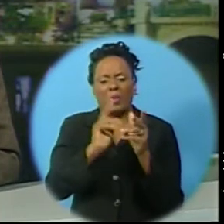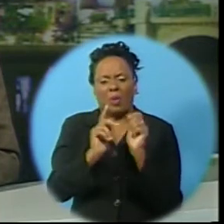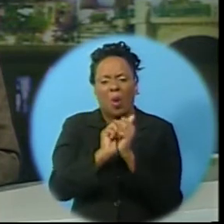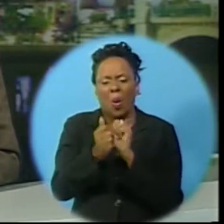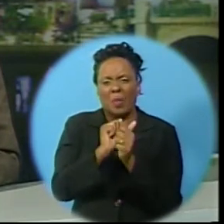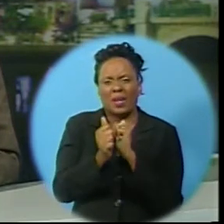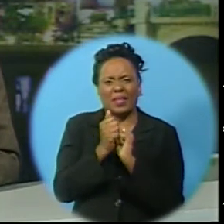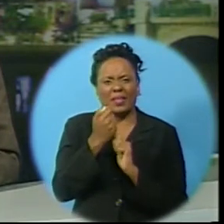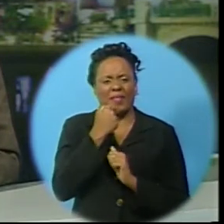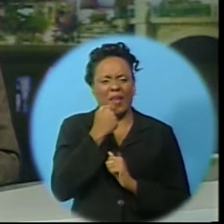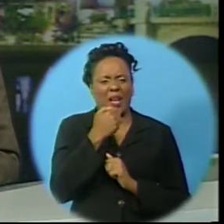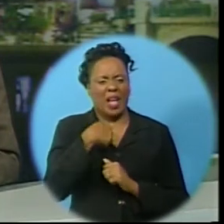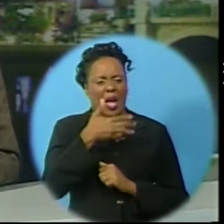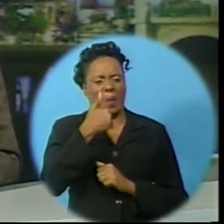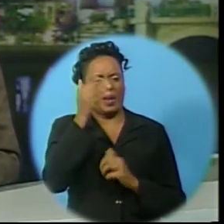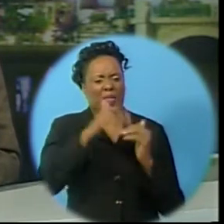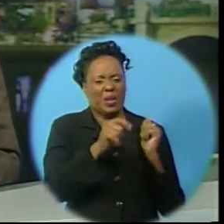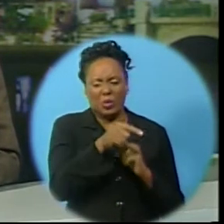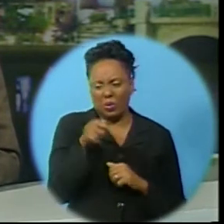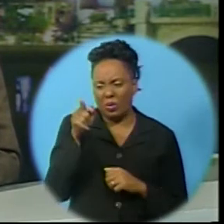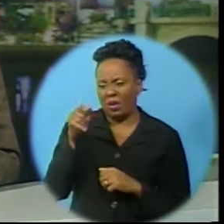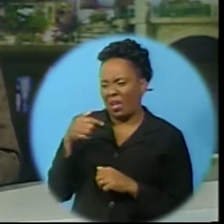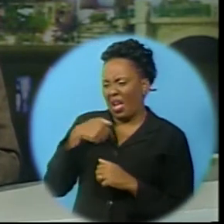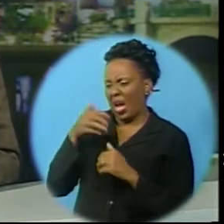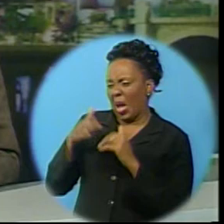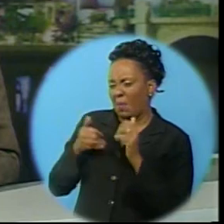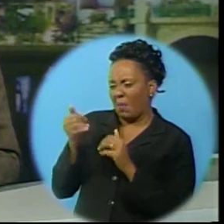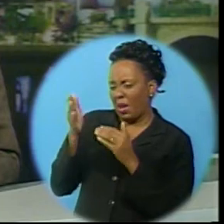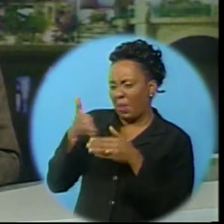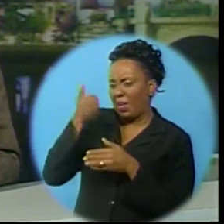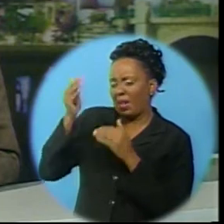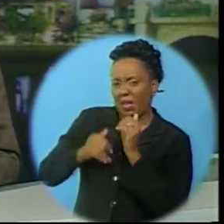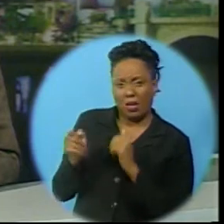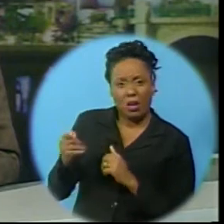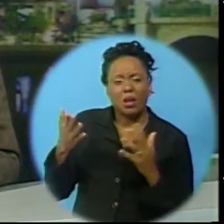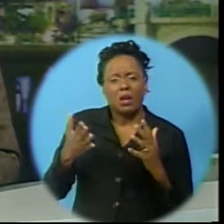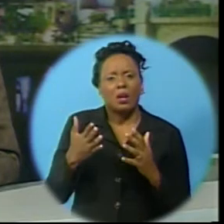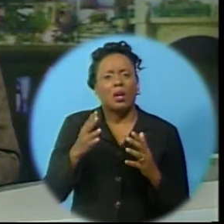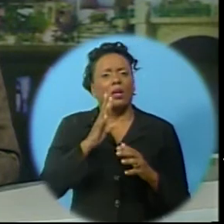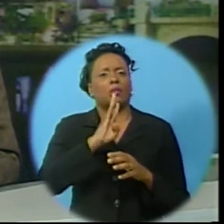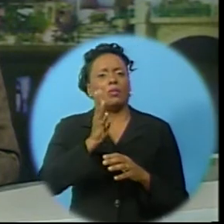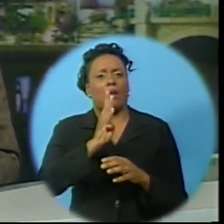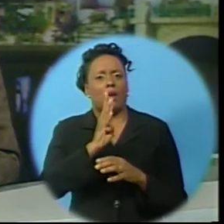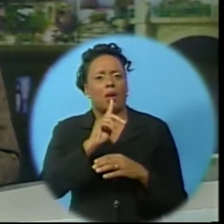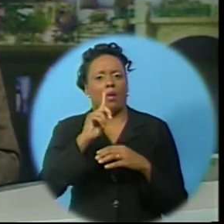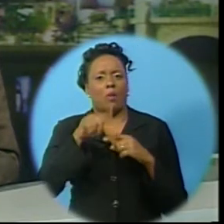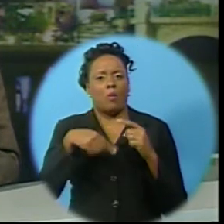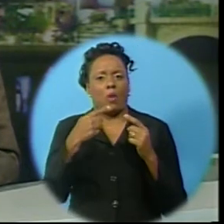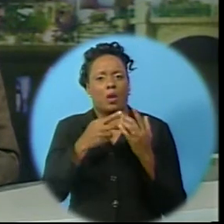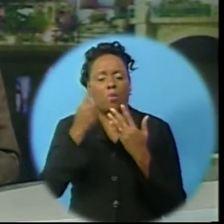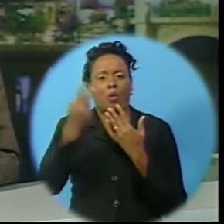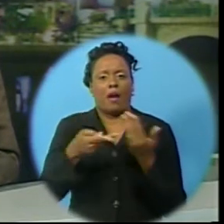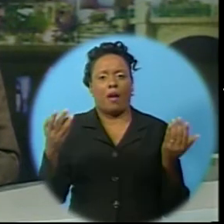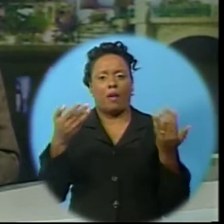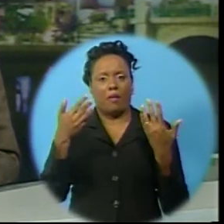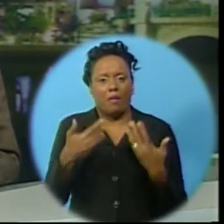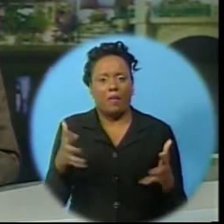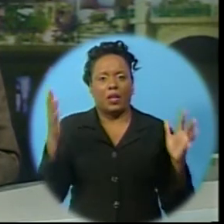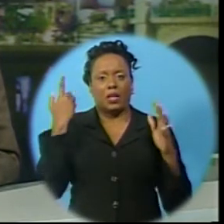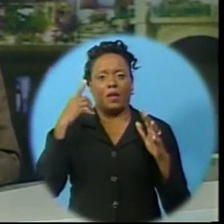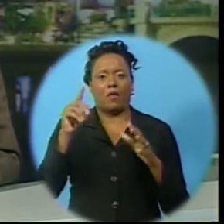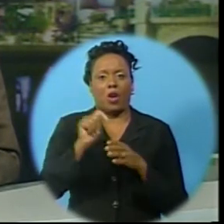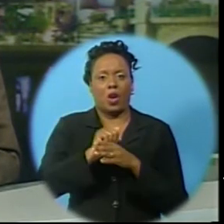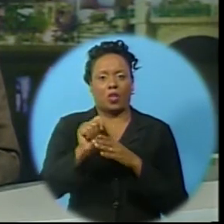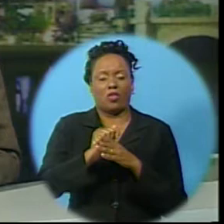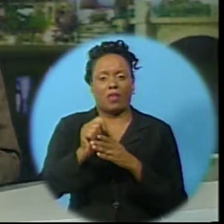the success of the students in the classroom. He was speaking at the closing ceremony of the Teachers Introductory Program at the Eardiston Teachers Training